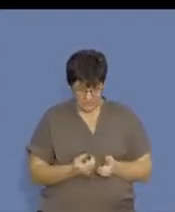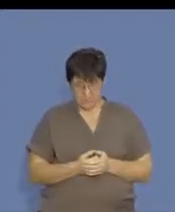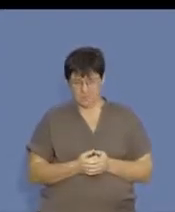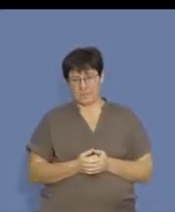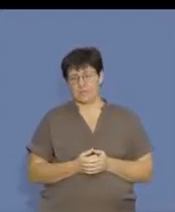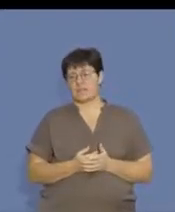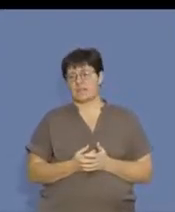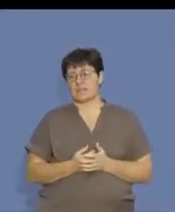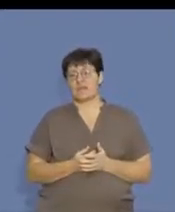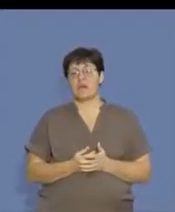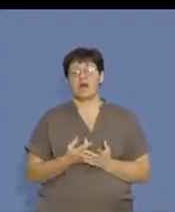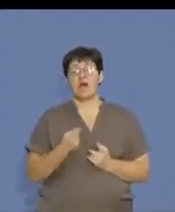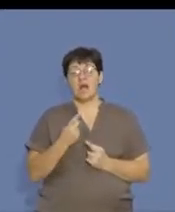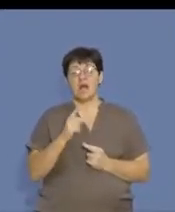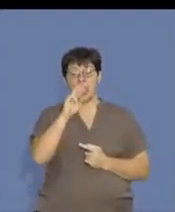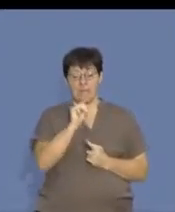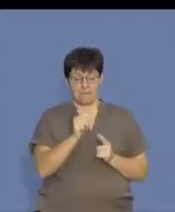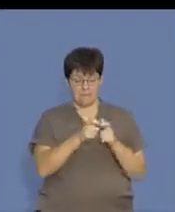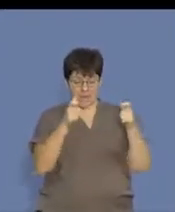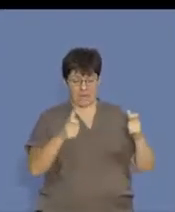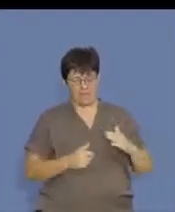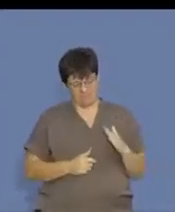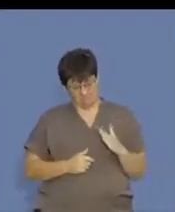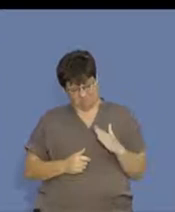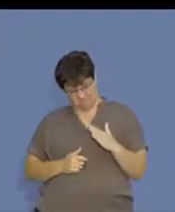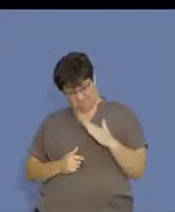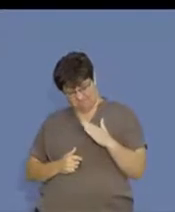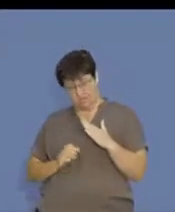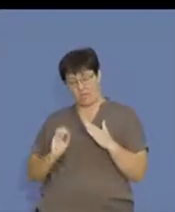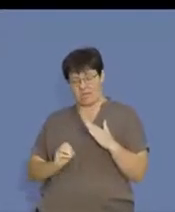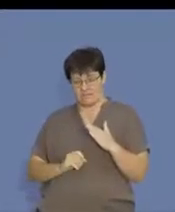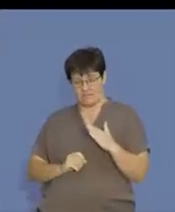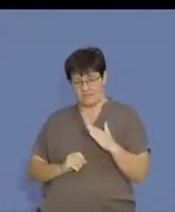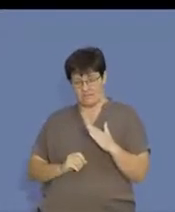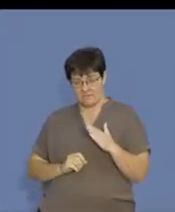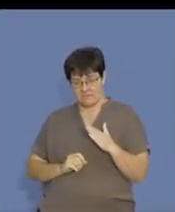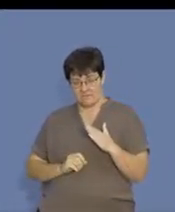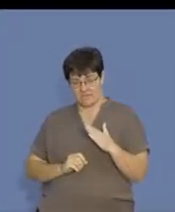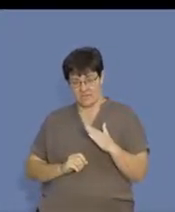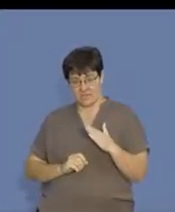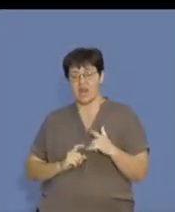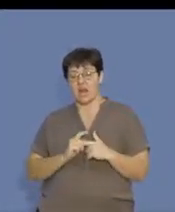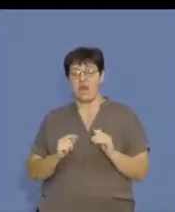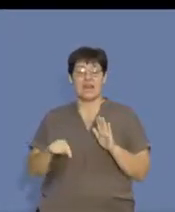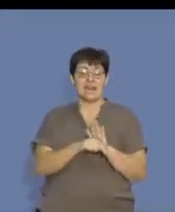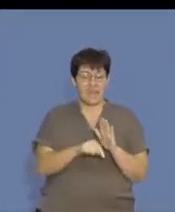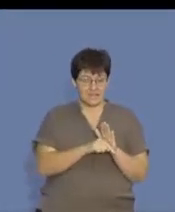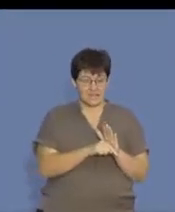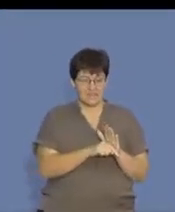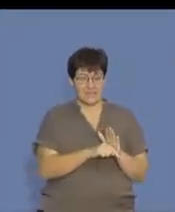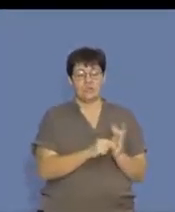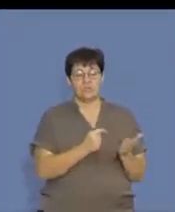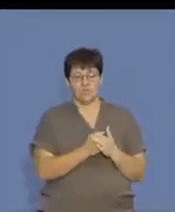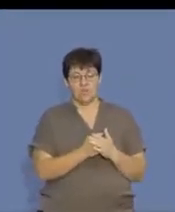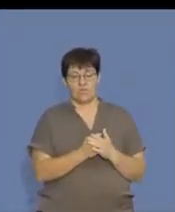then the larger the value of m, the steeper the line, right? And then remember the negative sign will